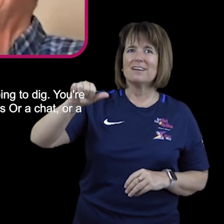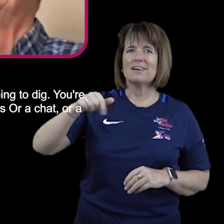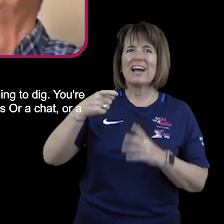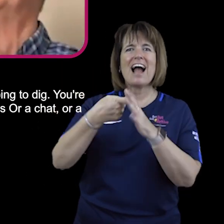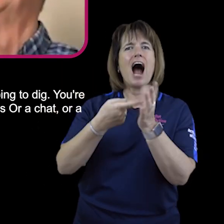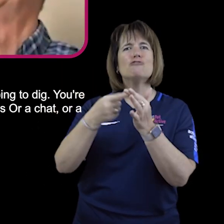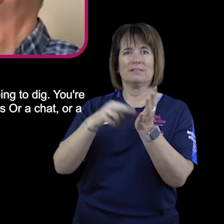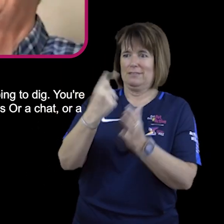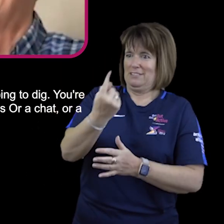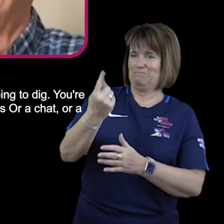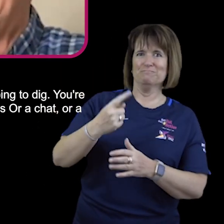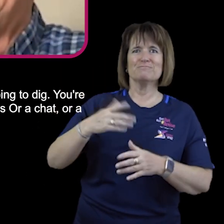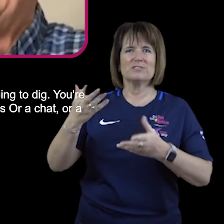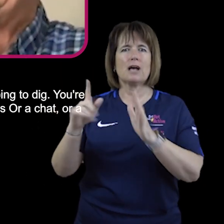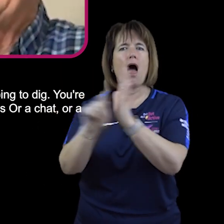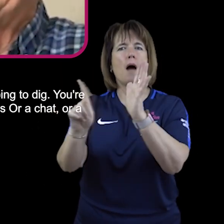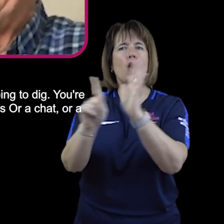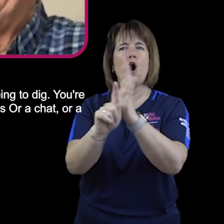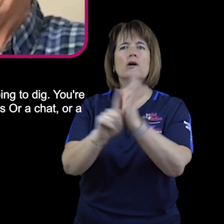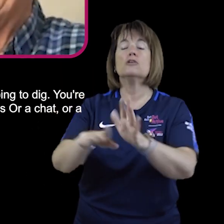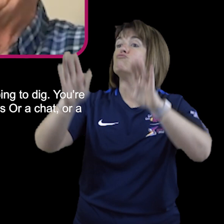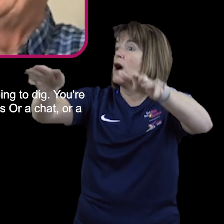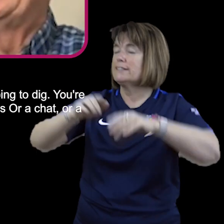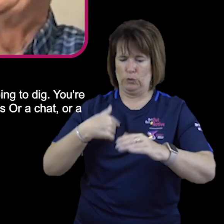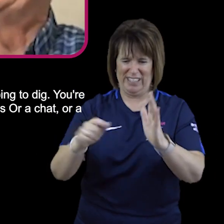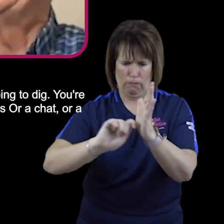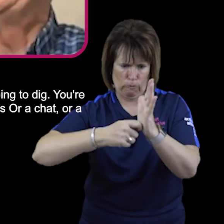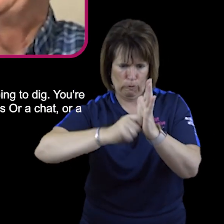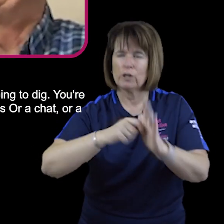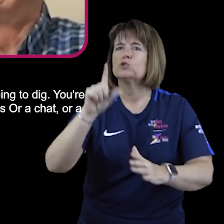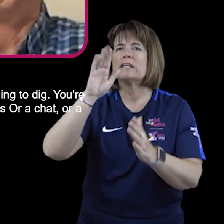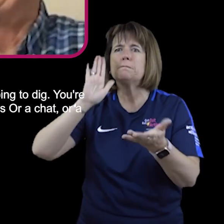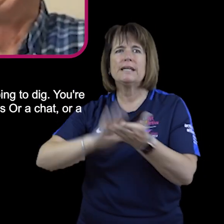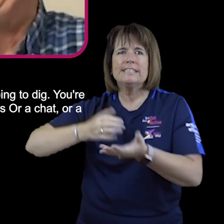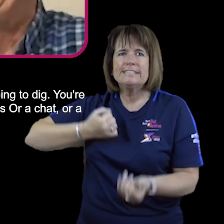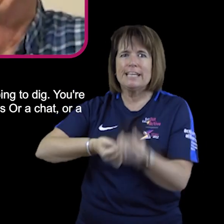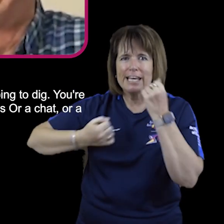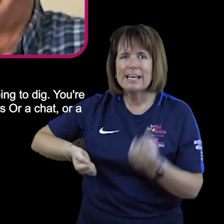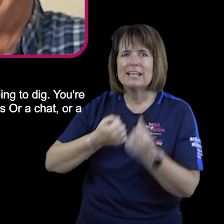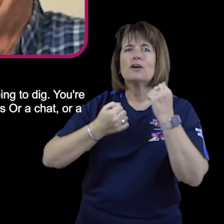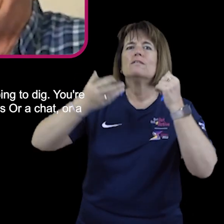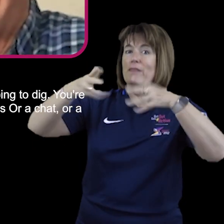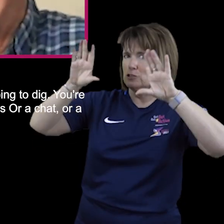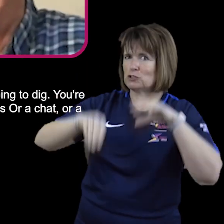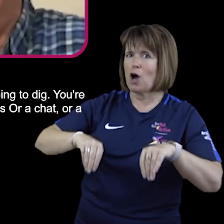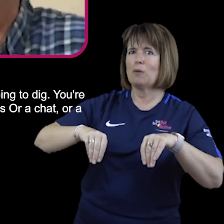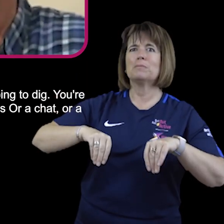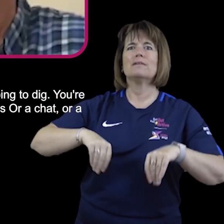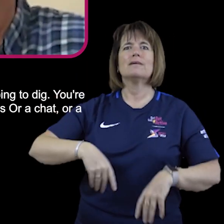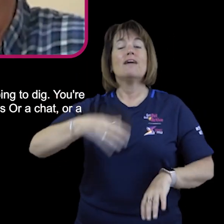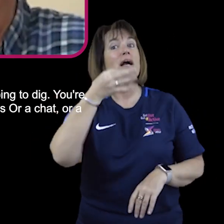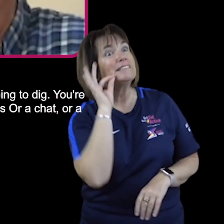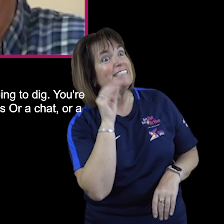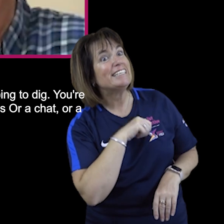the end, I think it was Karen, set an alarm clock. He said, "We are going to dig. You're going to dig for 20 minutes, and now we're going to